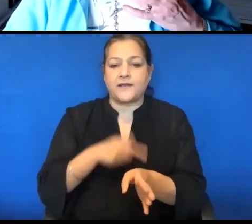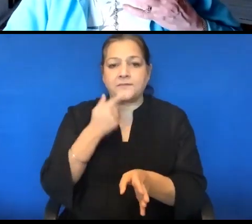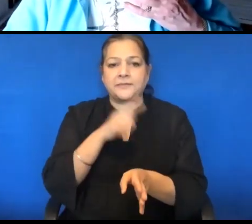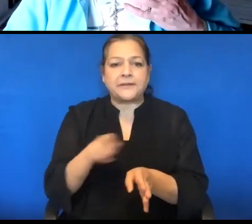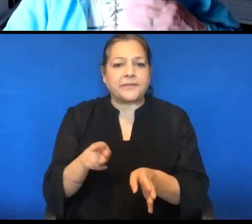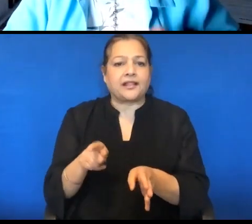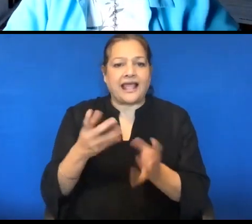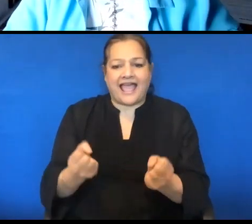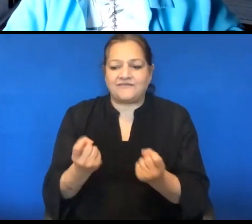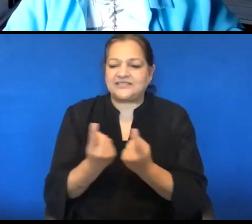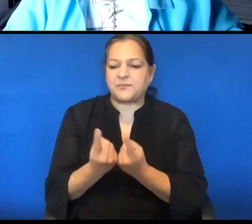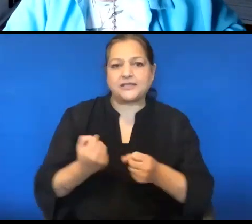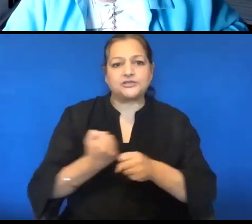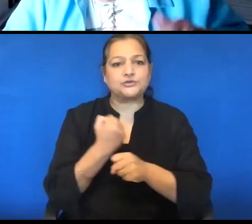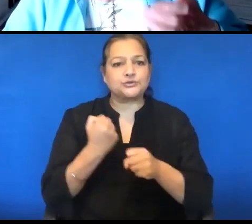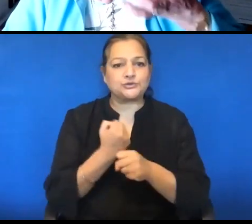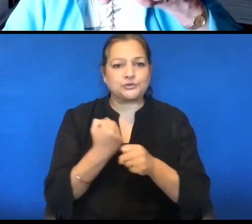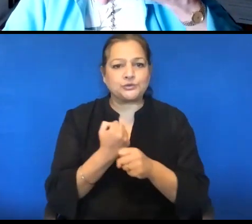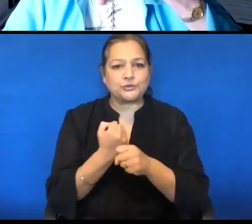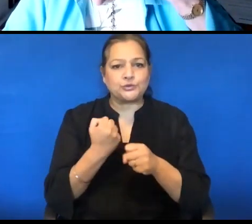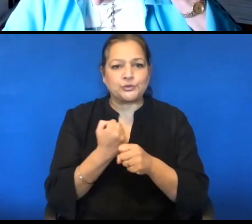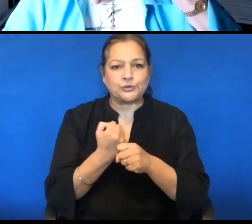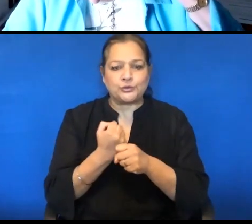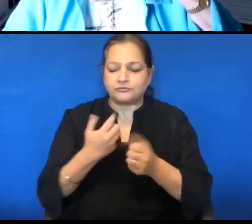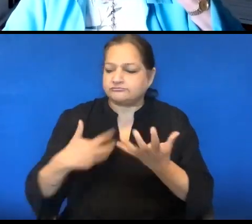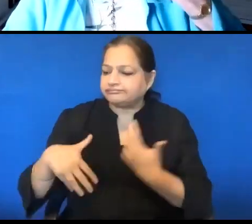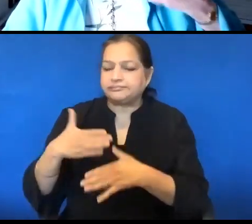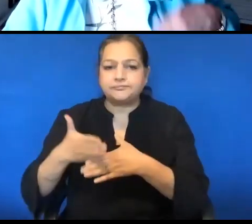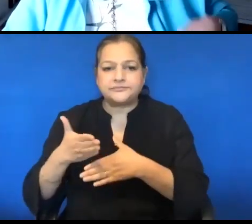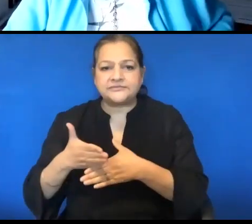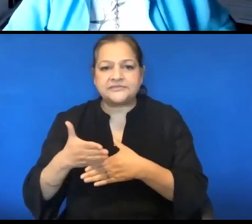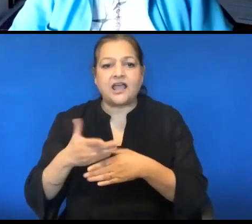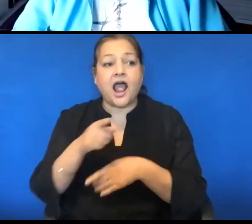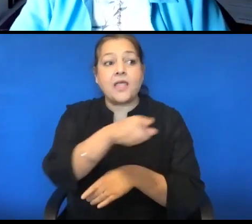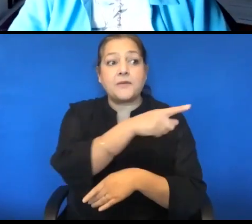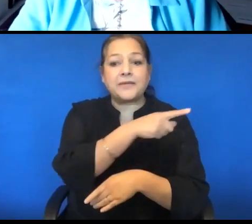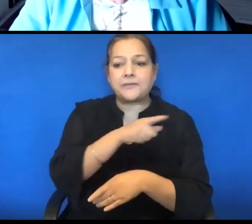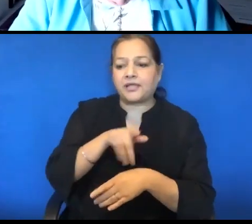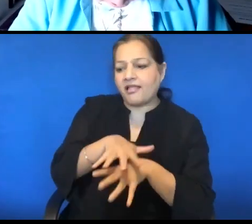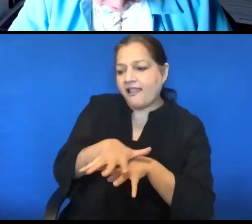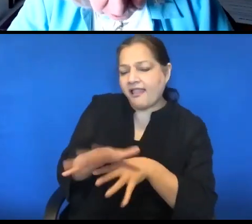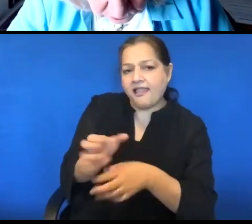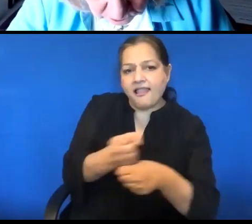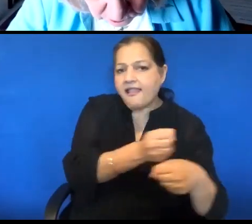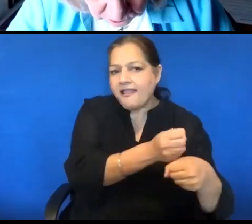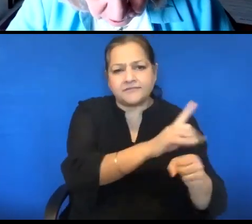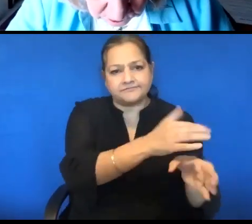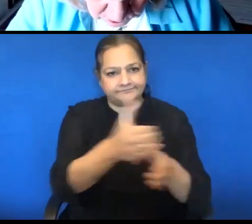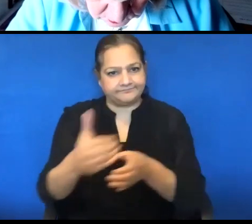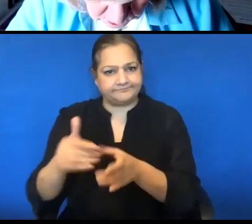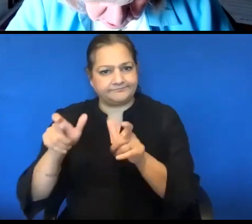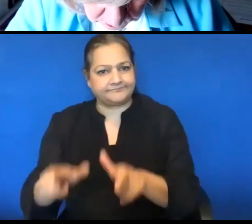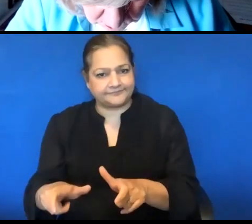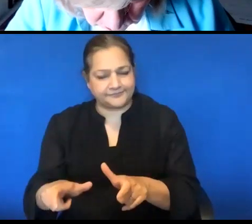to keep them out of the grasp of other people. In my constituency, we've had two